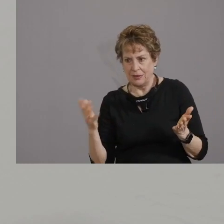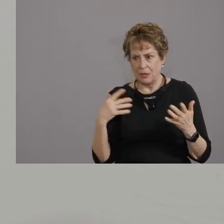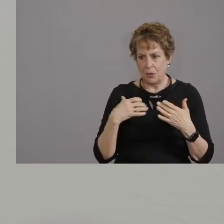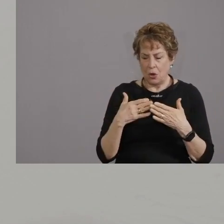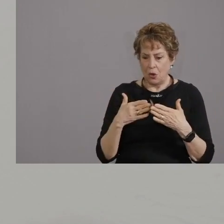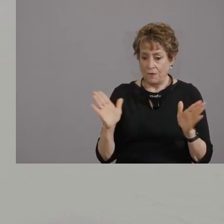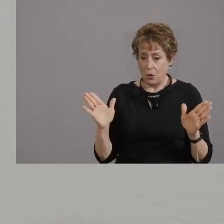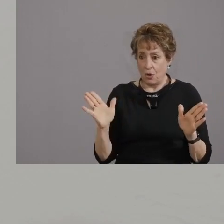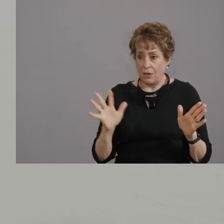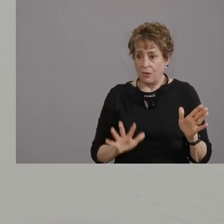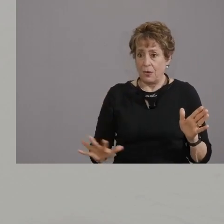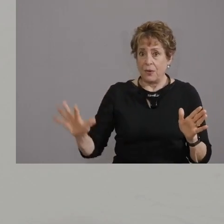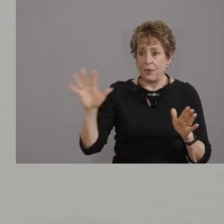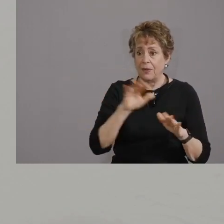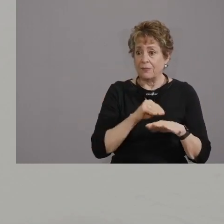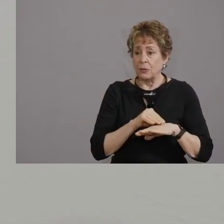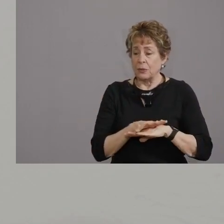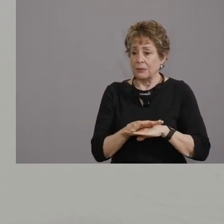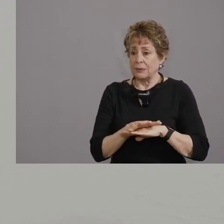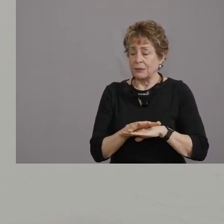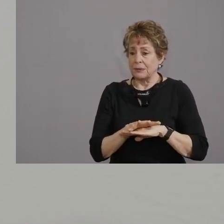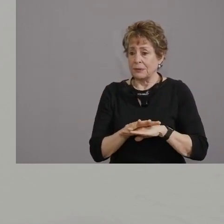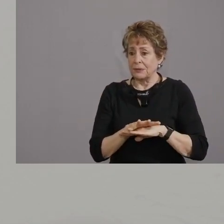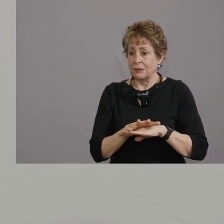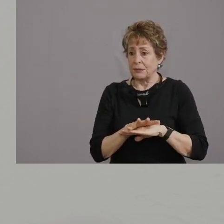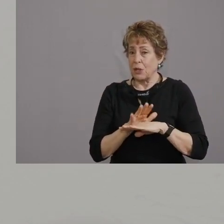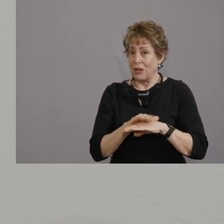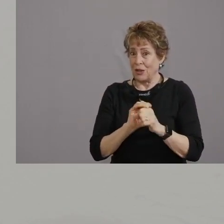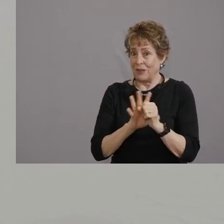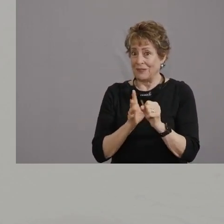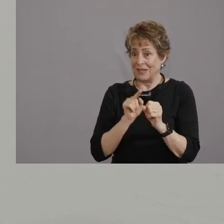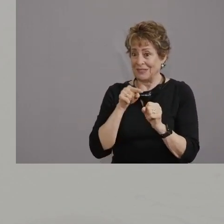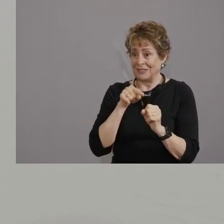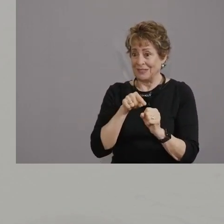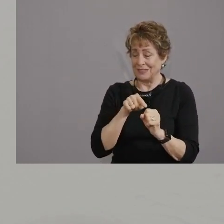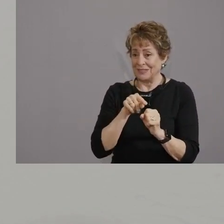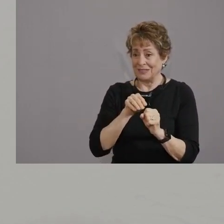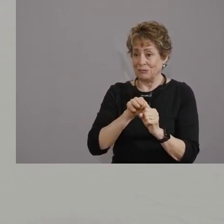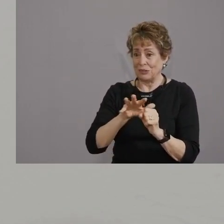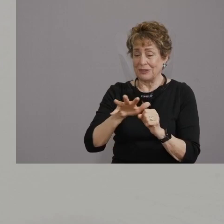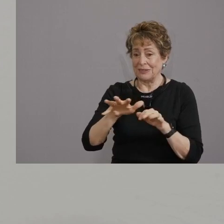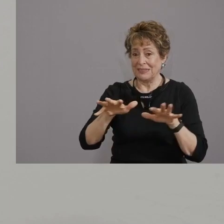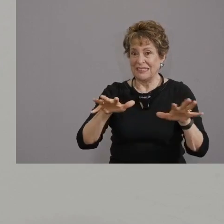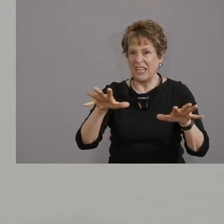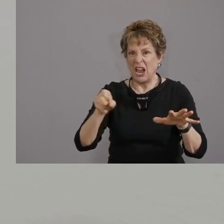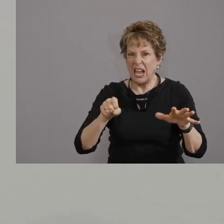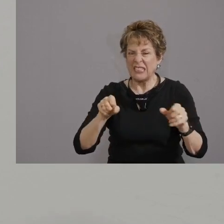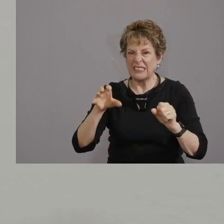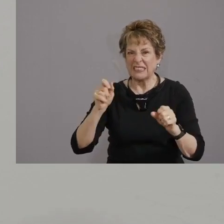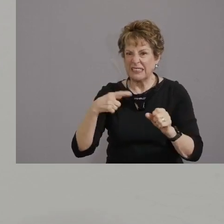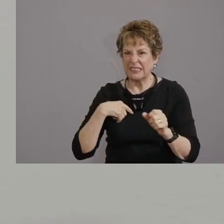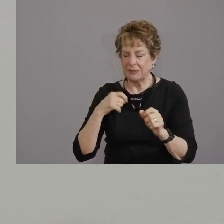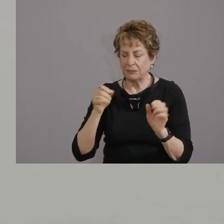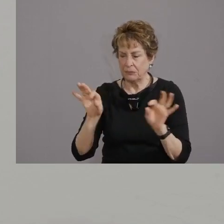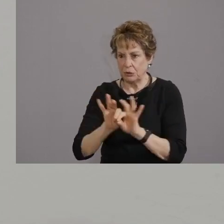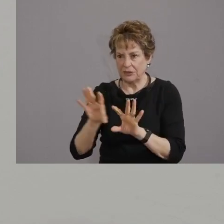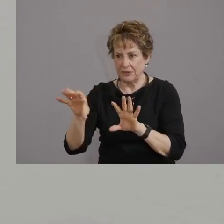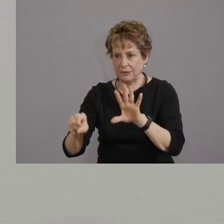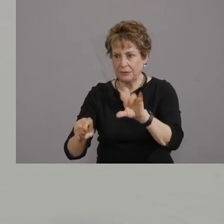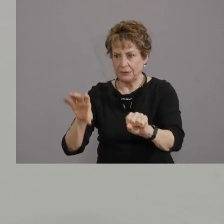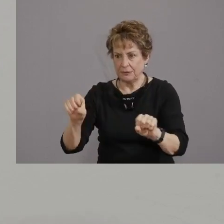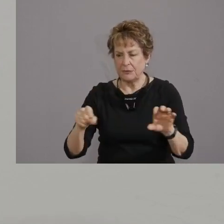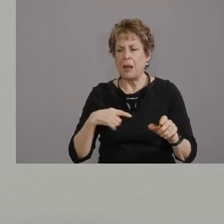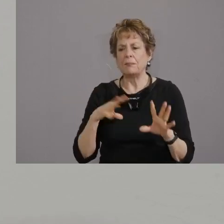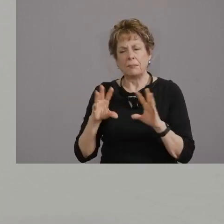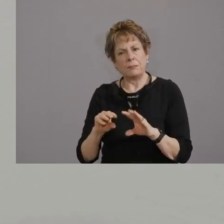on the coronavirus transmission. And so we're working very closely. I meet with our hospitals every week.